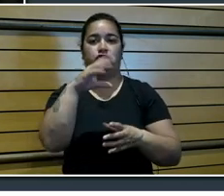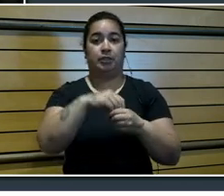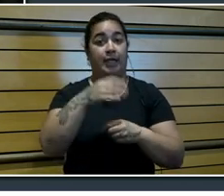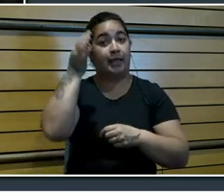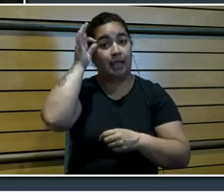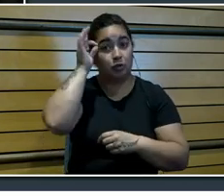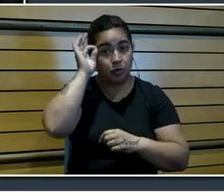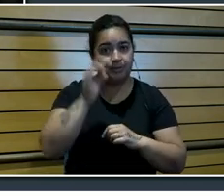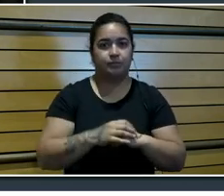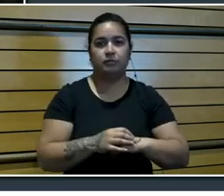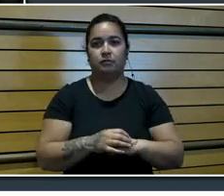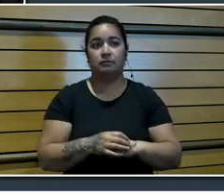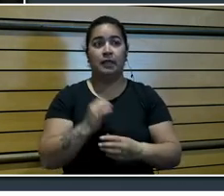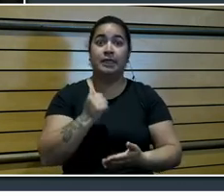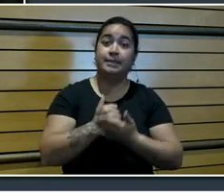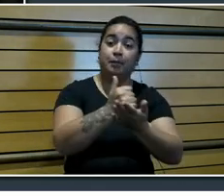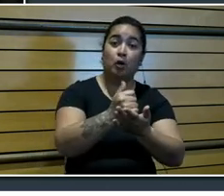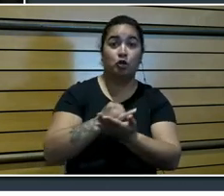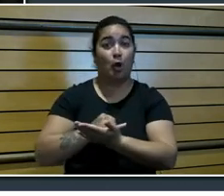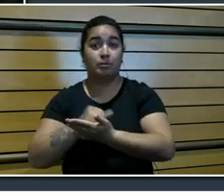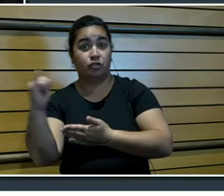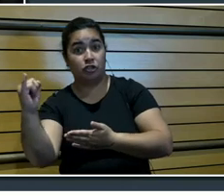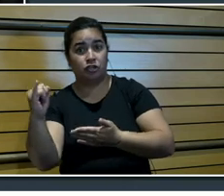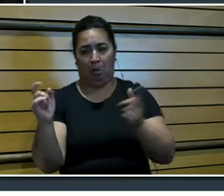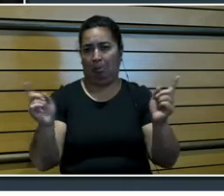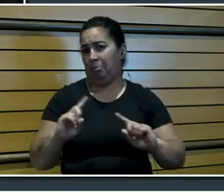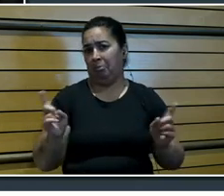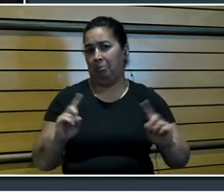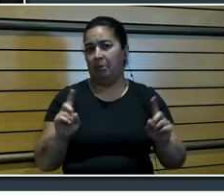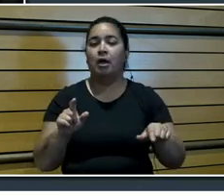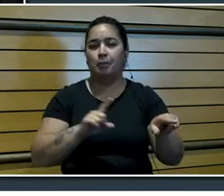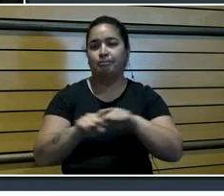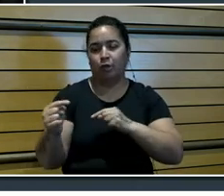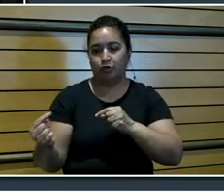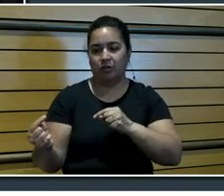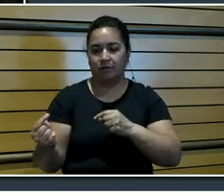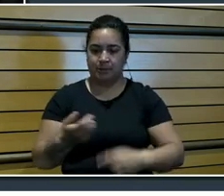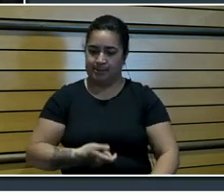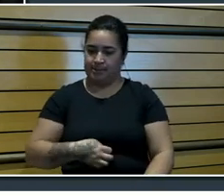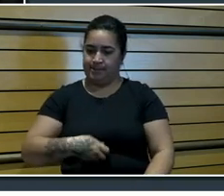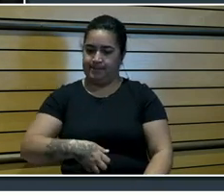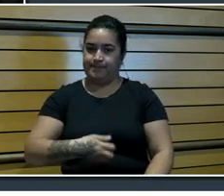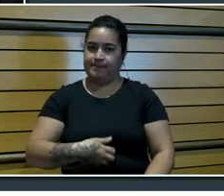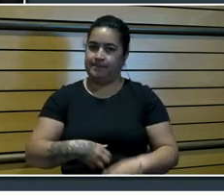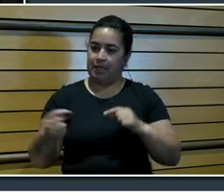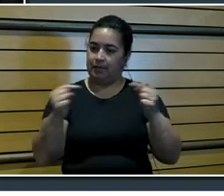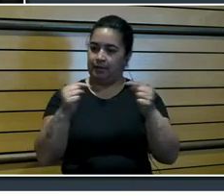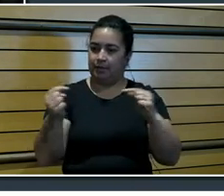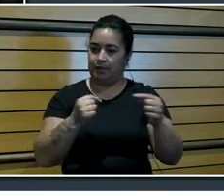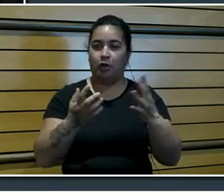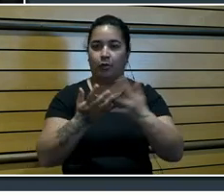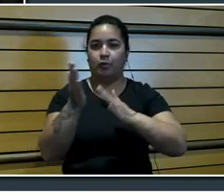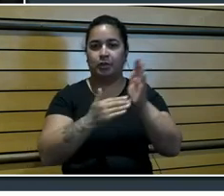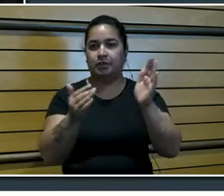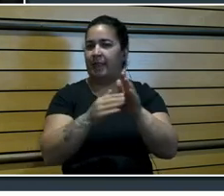of the support and opposition to Māori wards boils down to the common argument within many other topical issues in New Zealand, this being